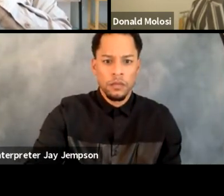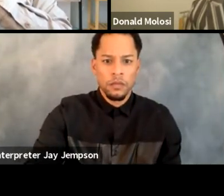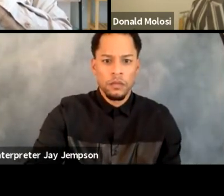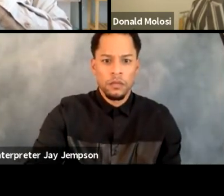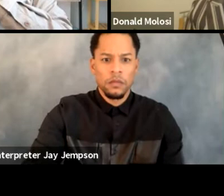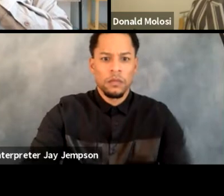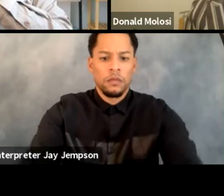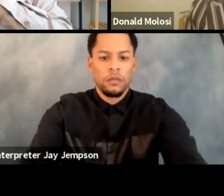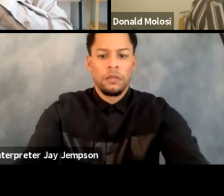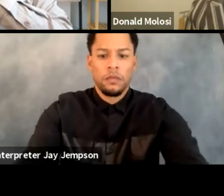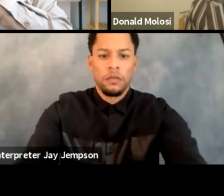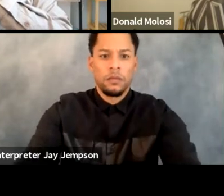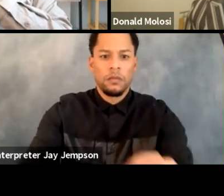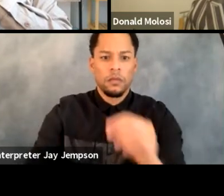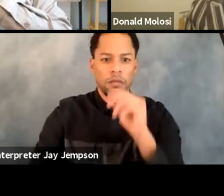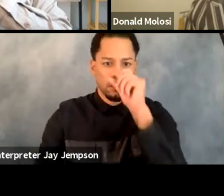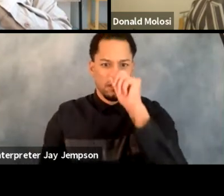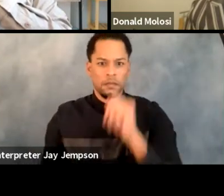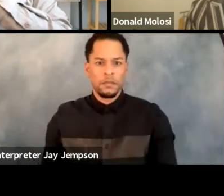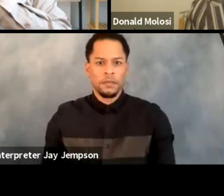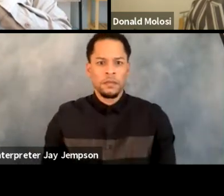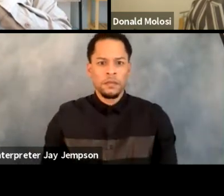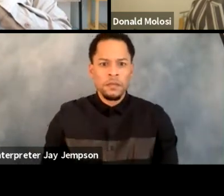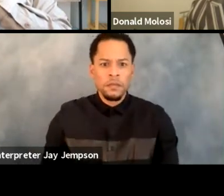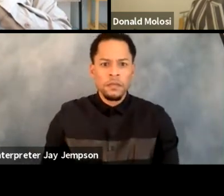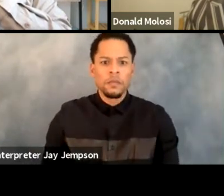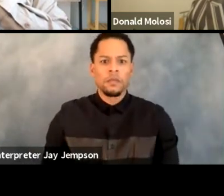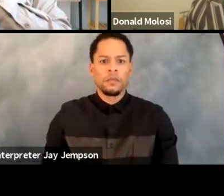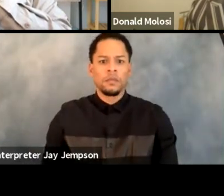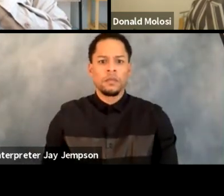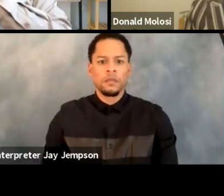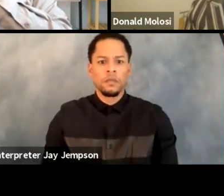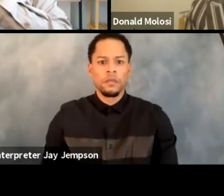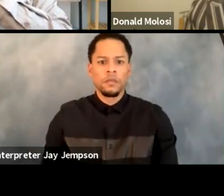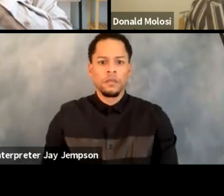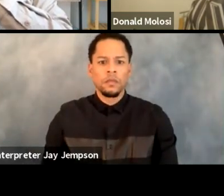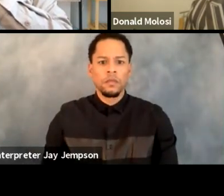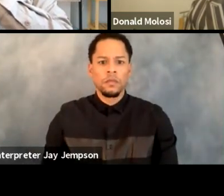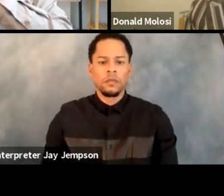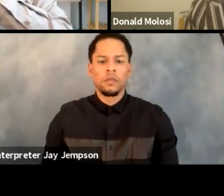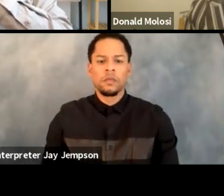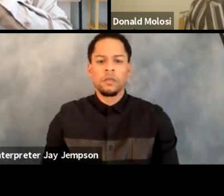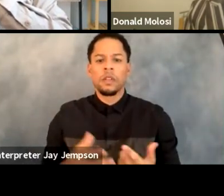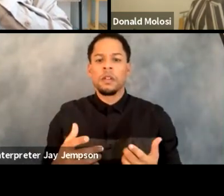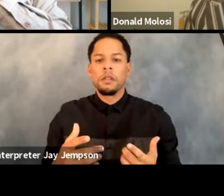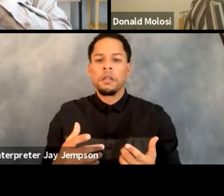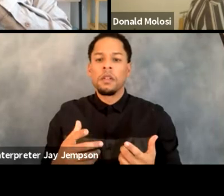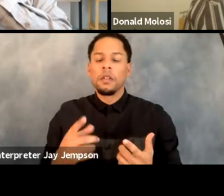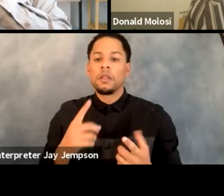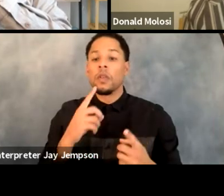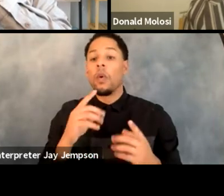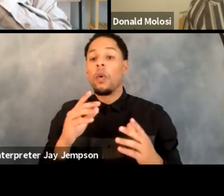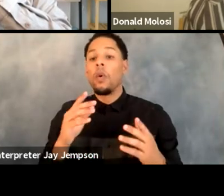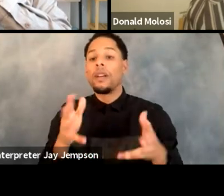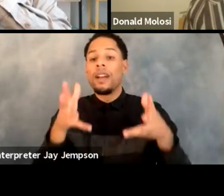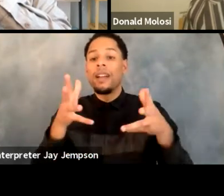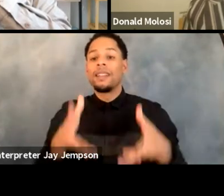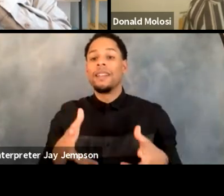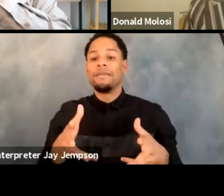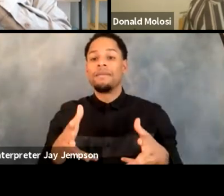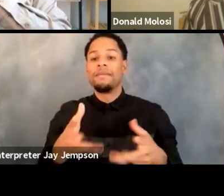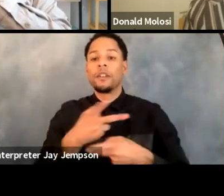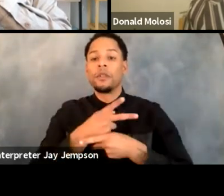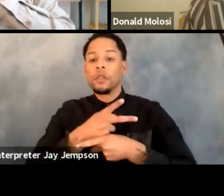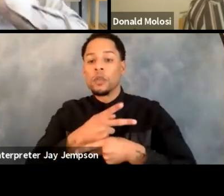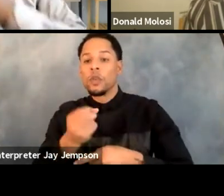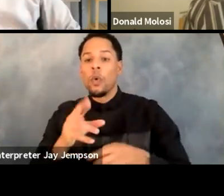know, so this is it. You know, do you think you can work like this? And sometimes, you know, it's left for the producer. It's left for the director to